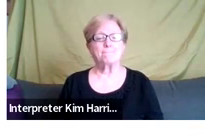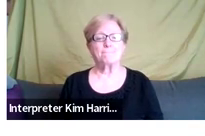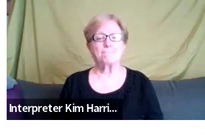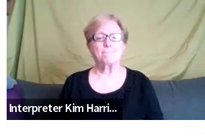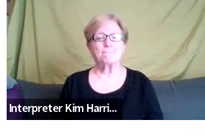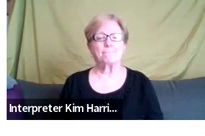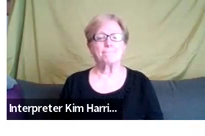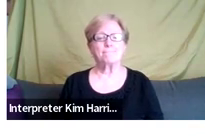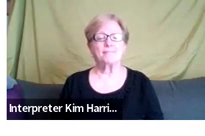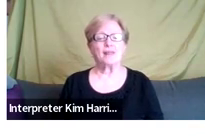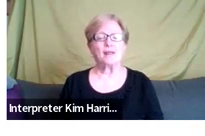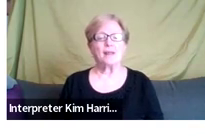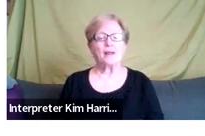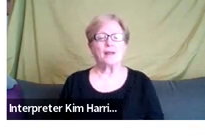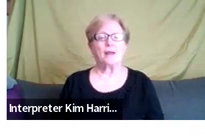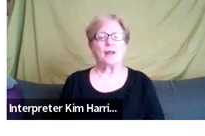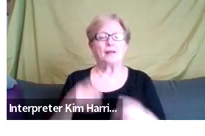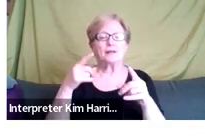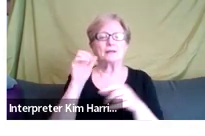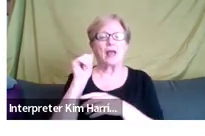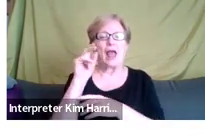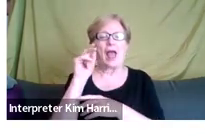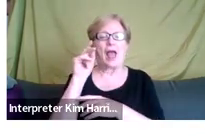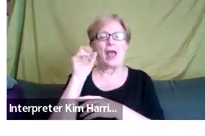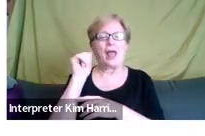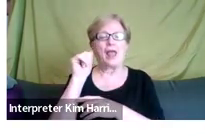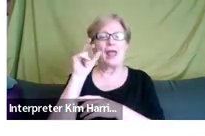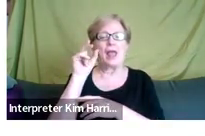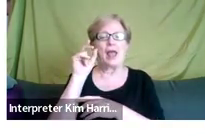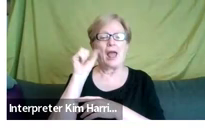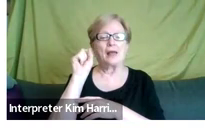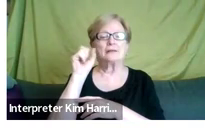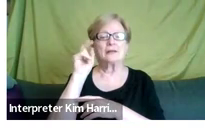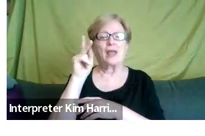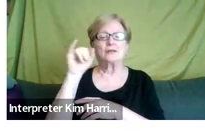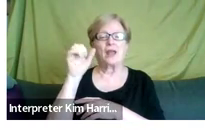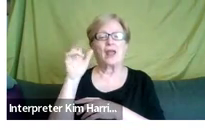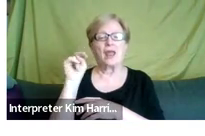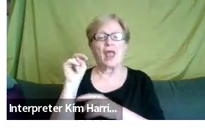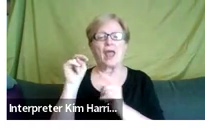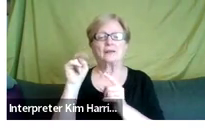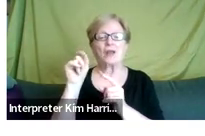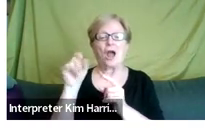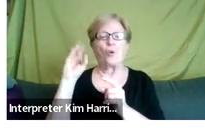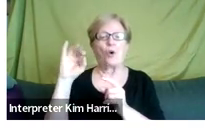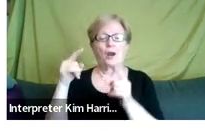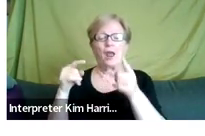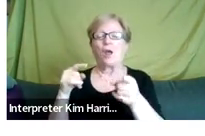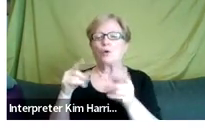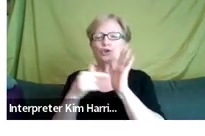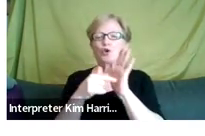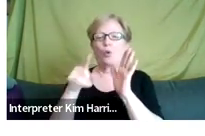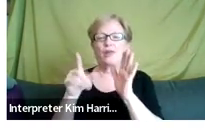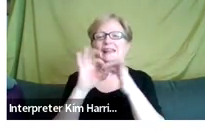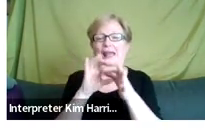I just put the askjan.org website in the chat. I'll type it again so that it links. Sorry about